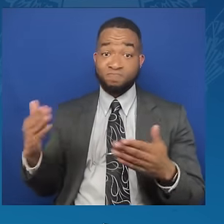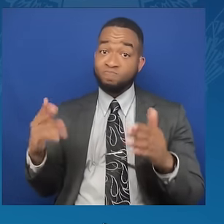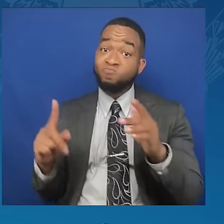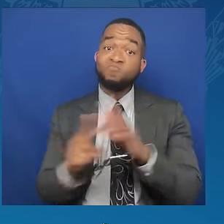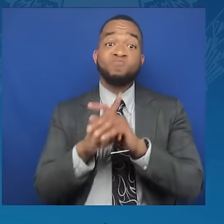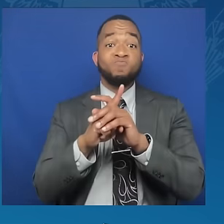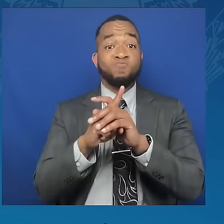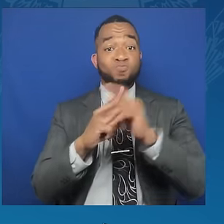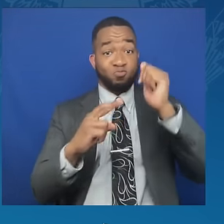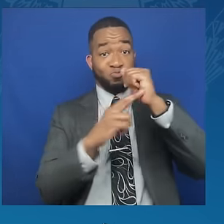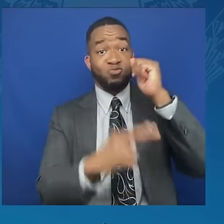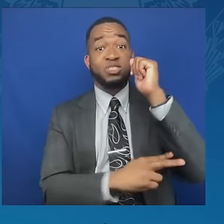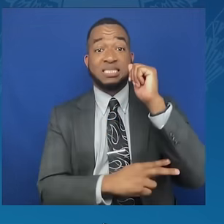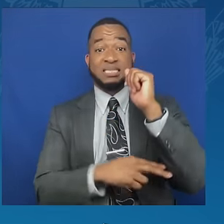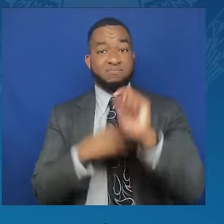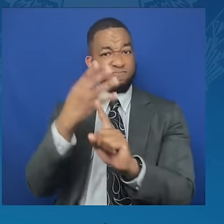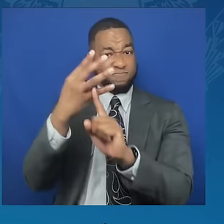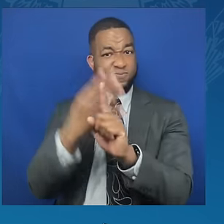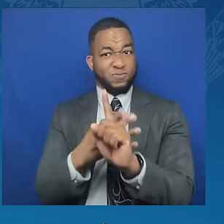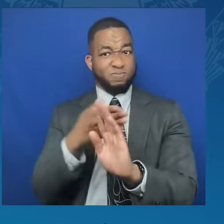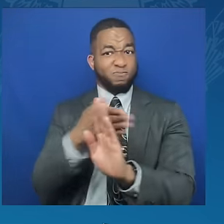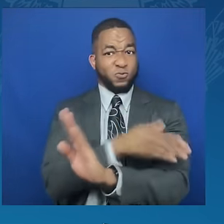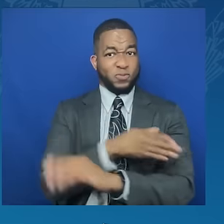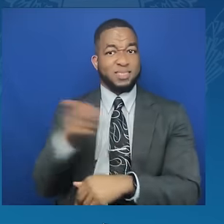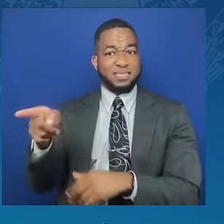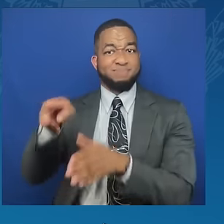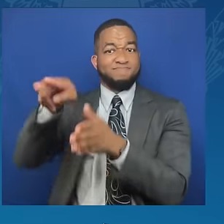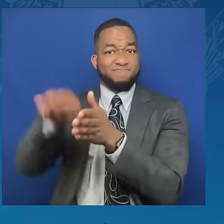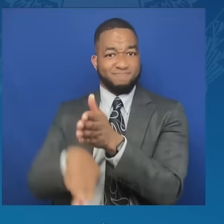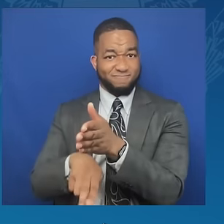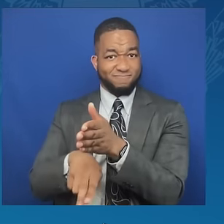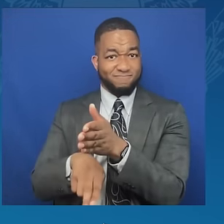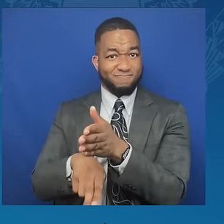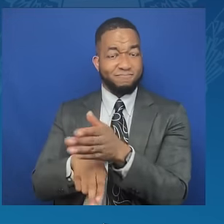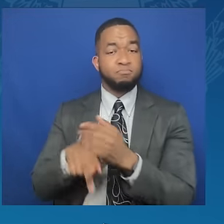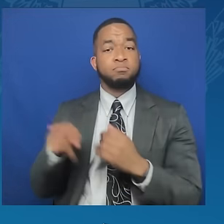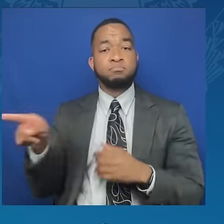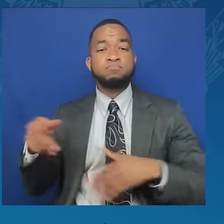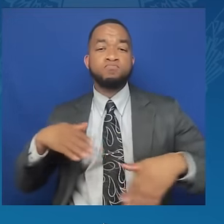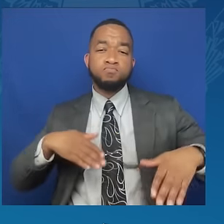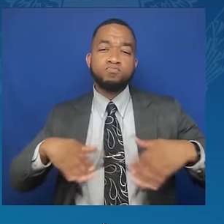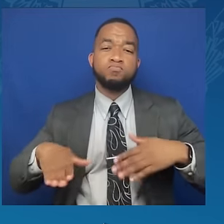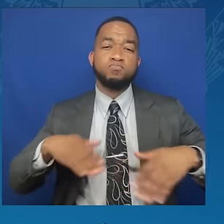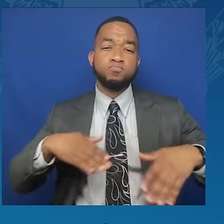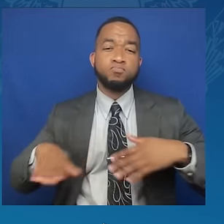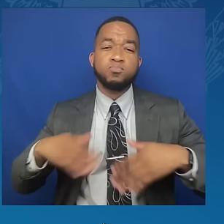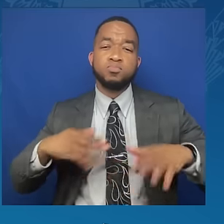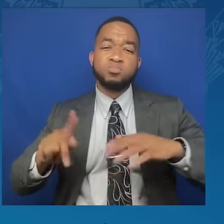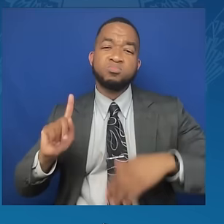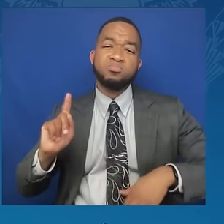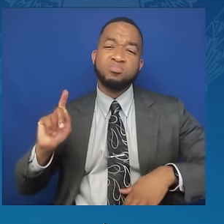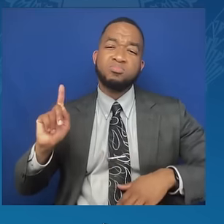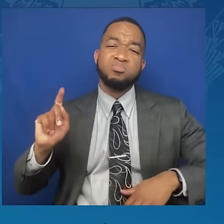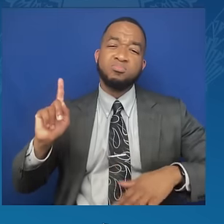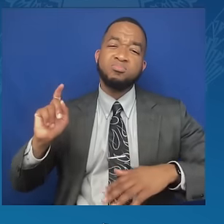to walk across that bridge, as he would say, one more time. He gave